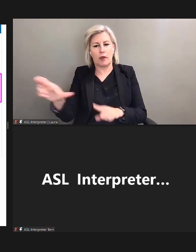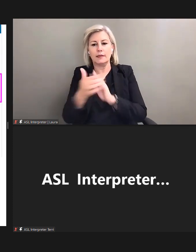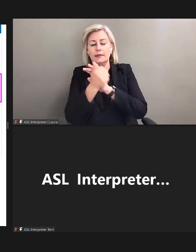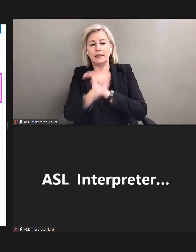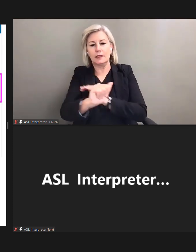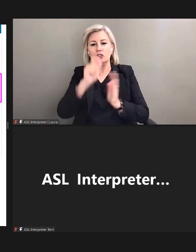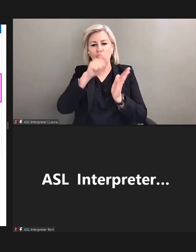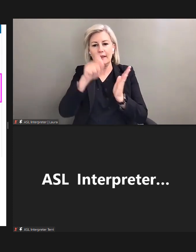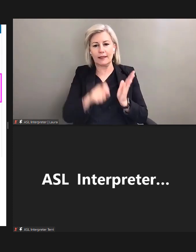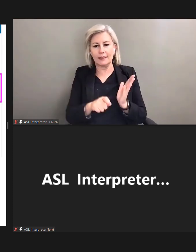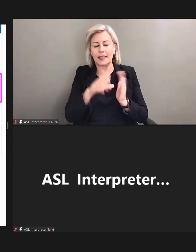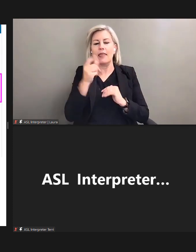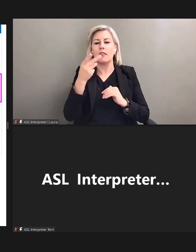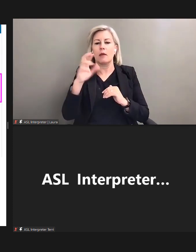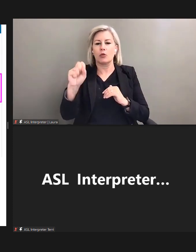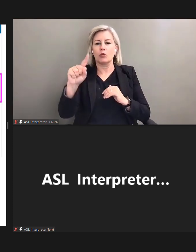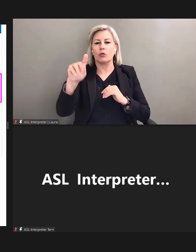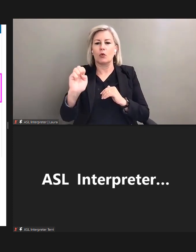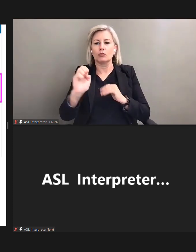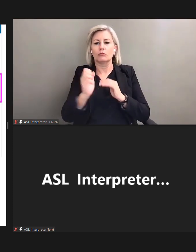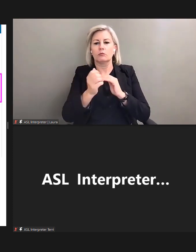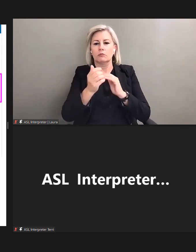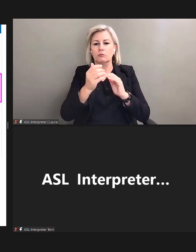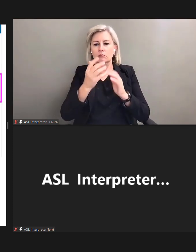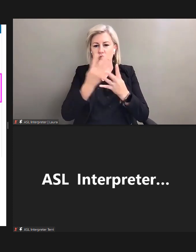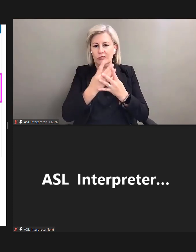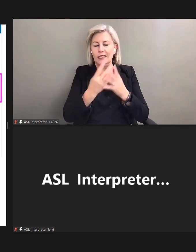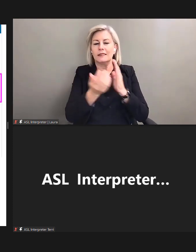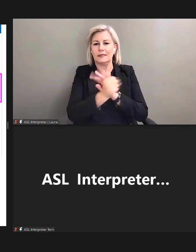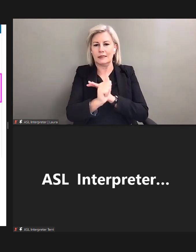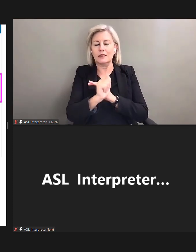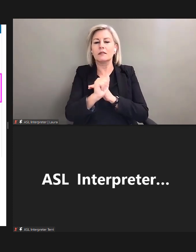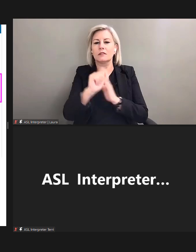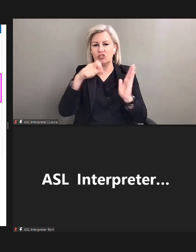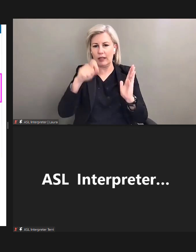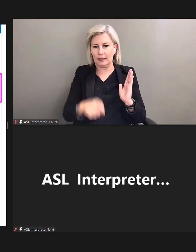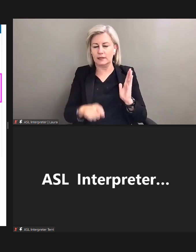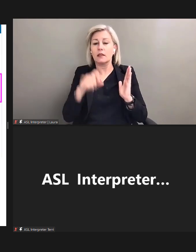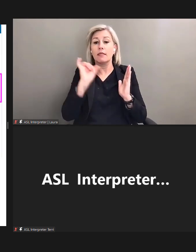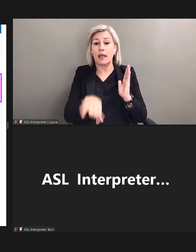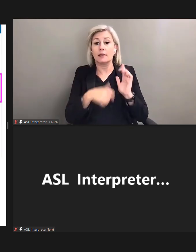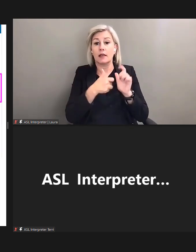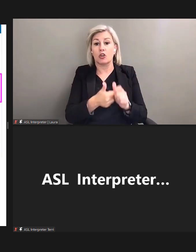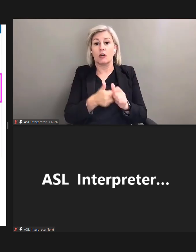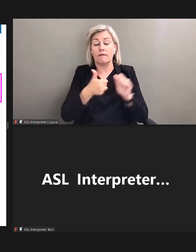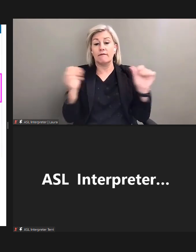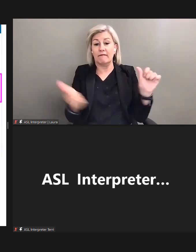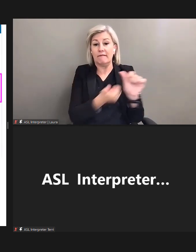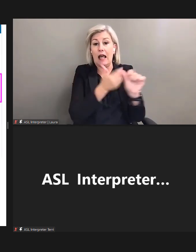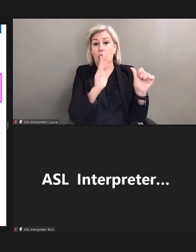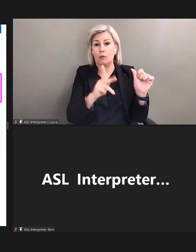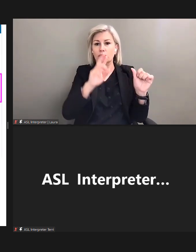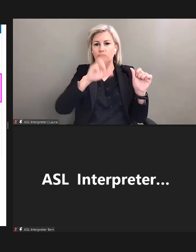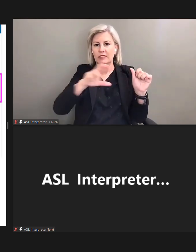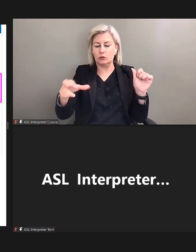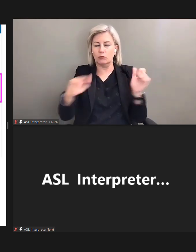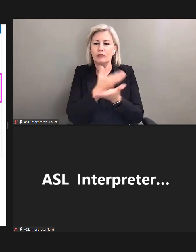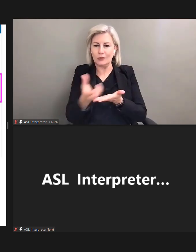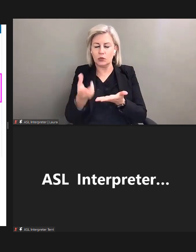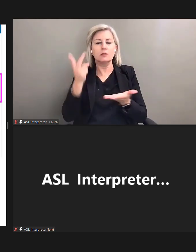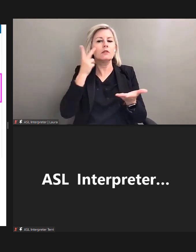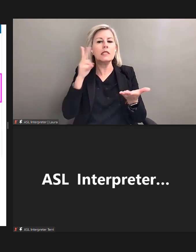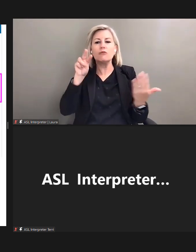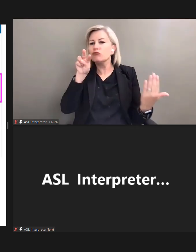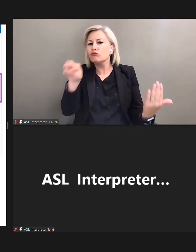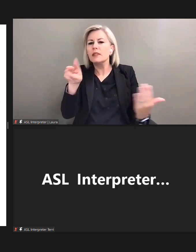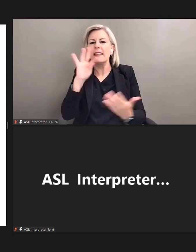tone screening skills checklist. Those are under follow-up resources. So go have a look at those and see if they might